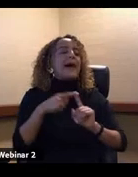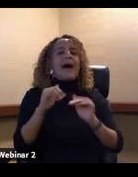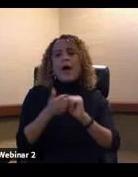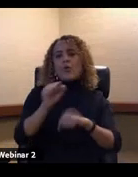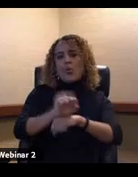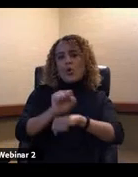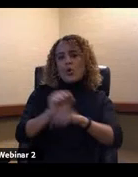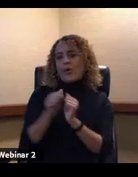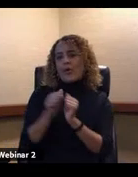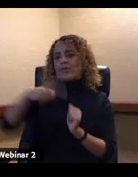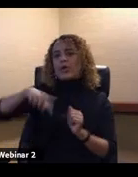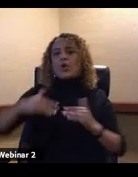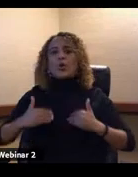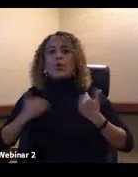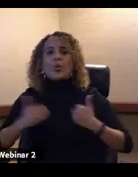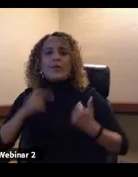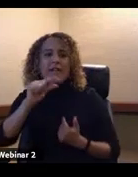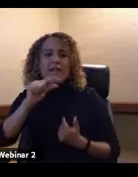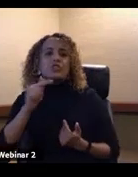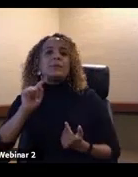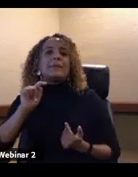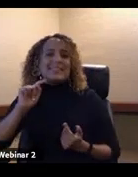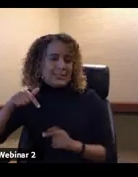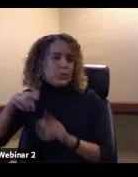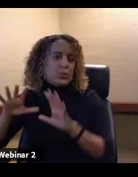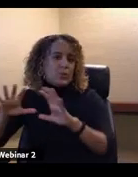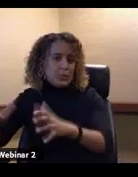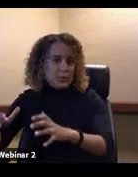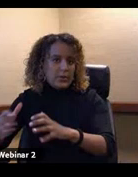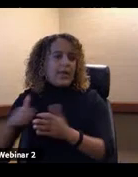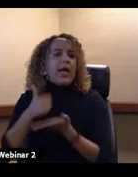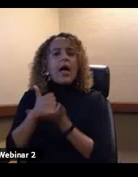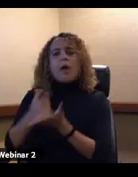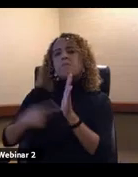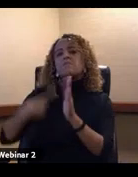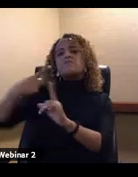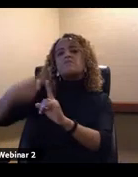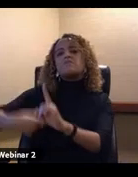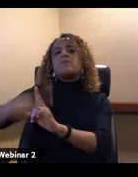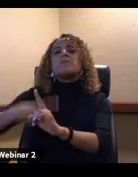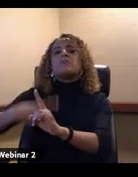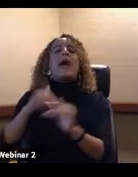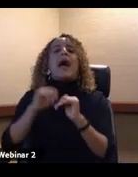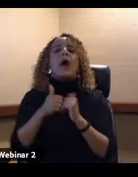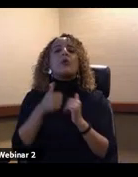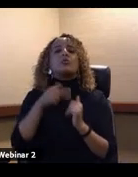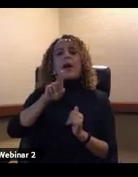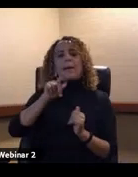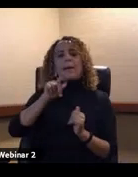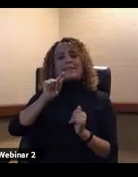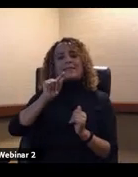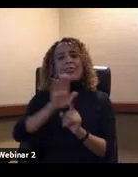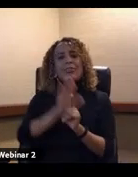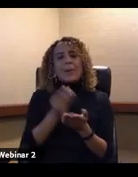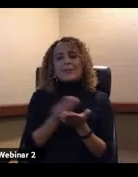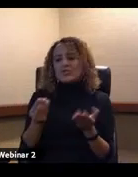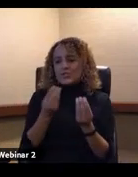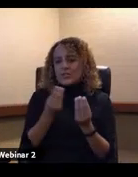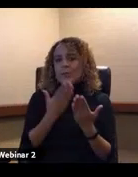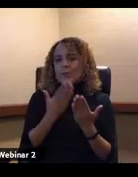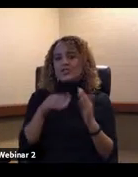staff about working with LGBT youth. They meet monthly, and other activities include helping the sexual assault center update materials